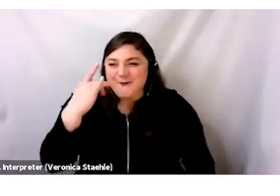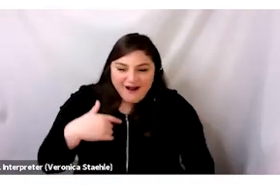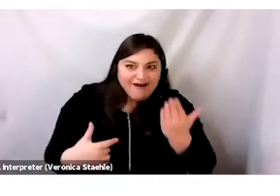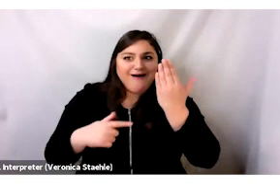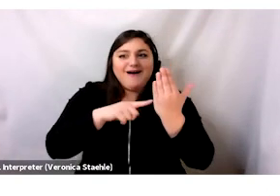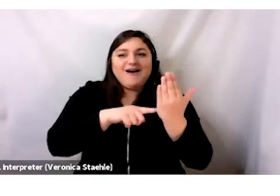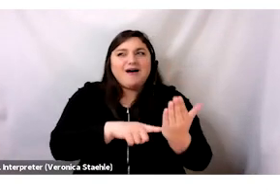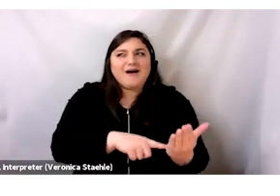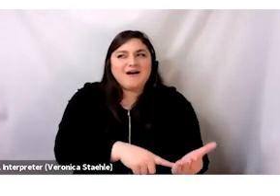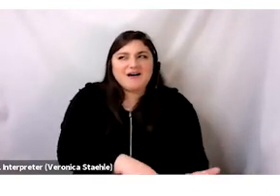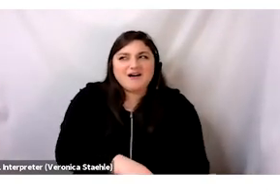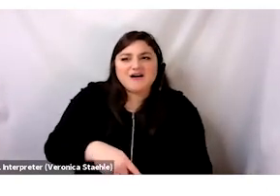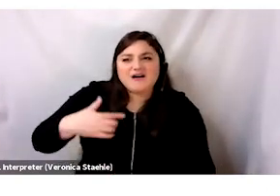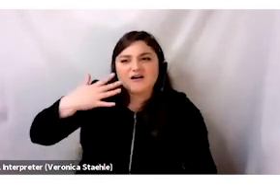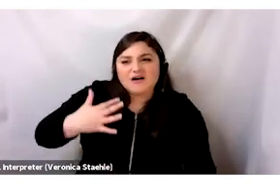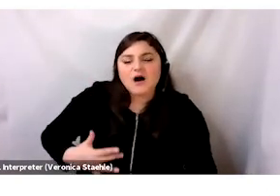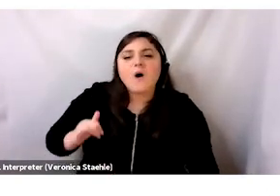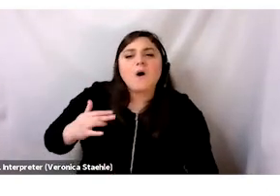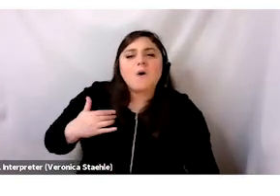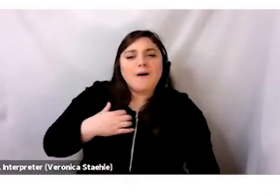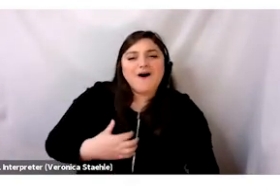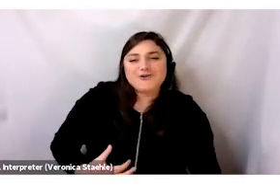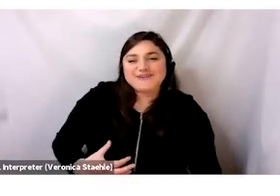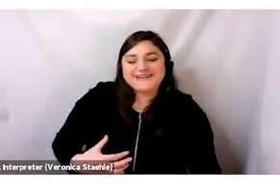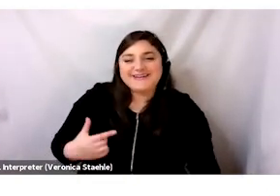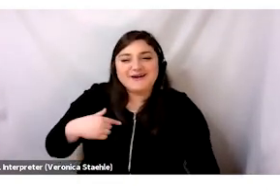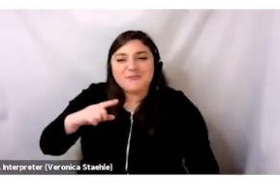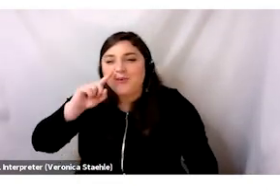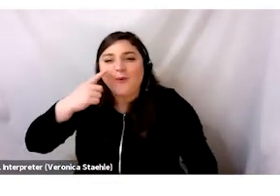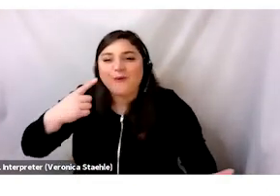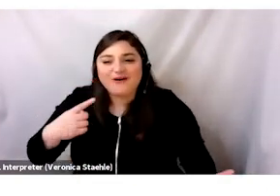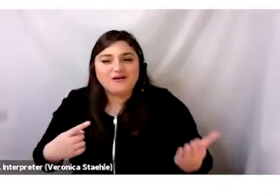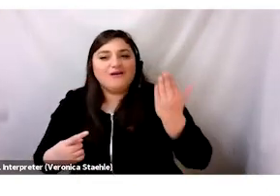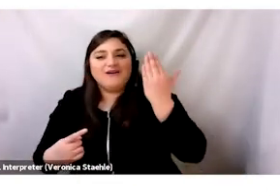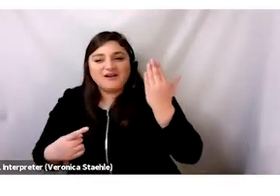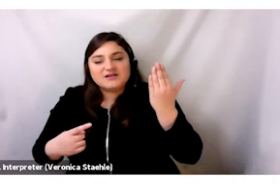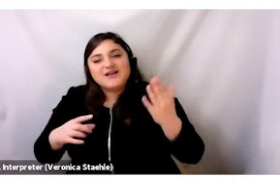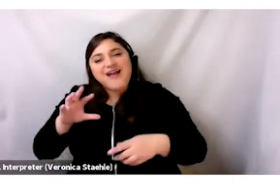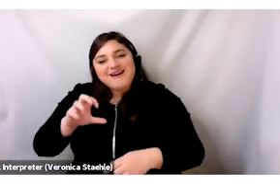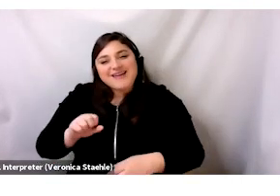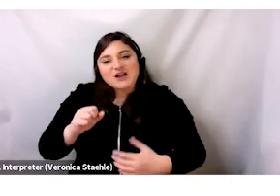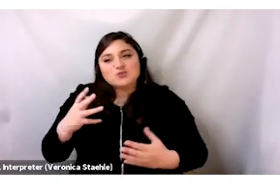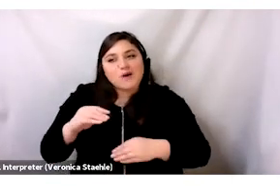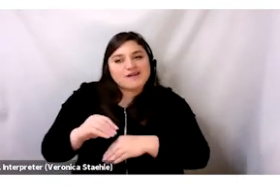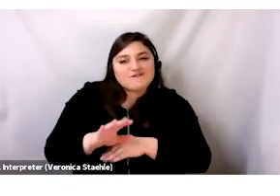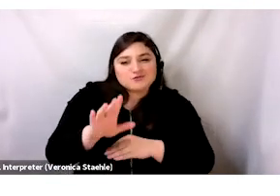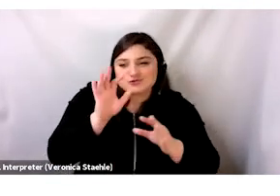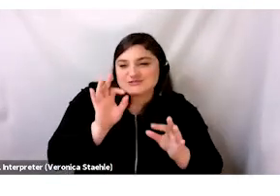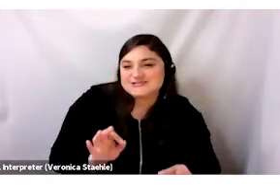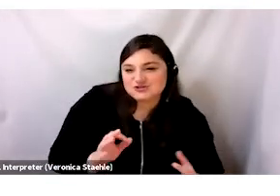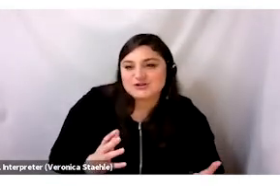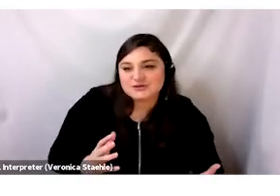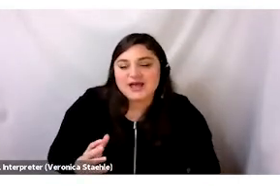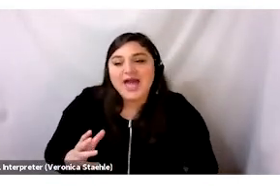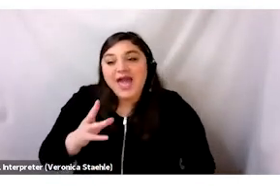bored, or maybe I'm hungry. So I think interrupting the habitual response